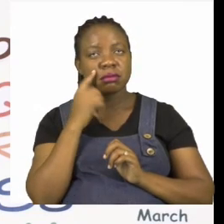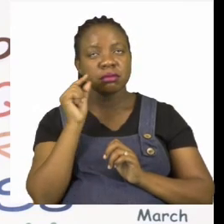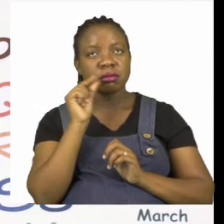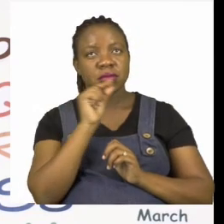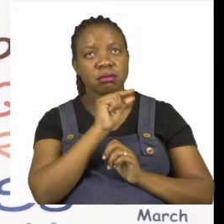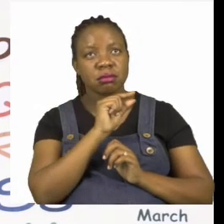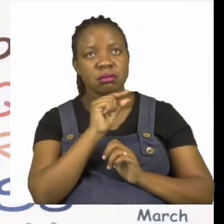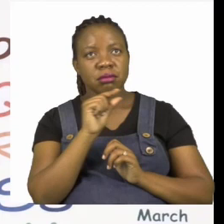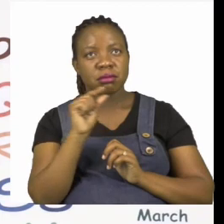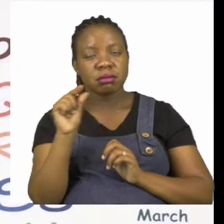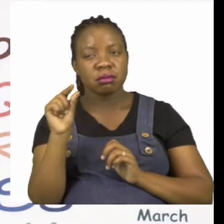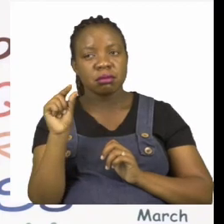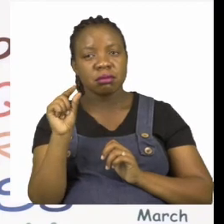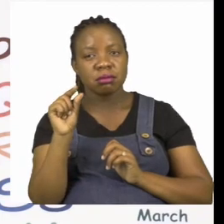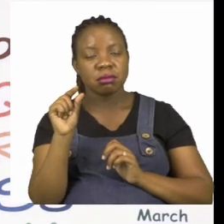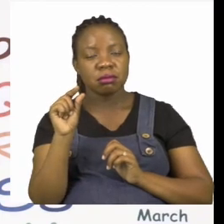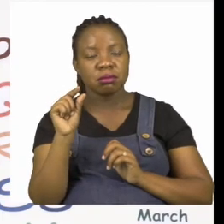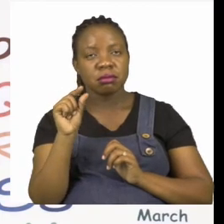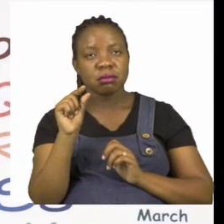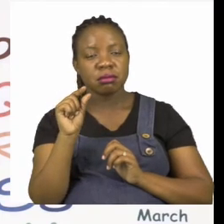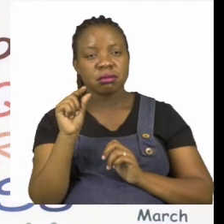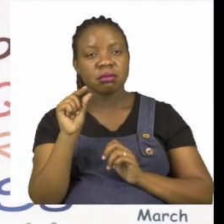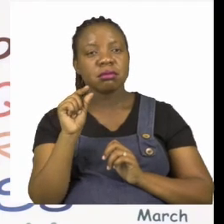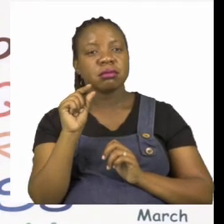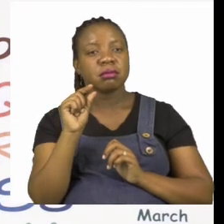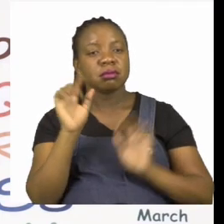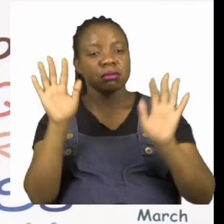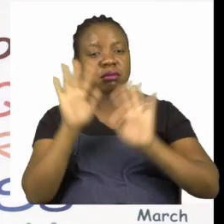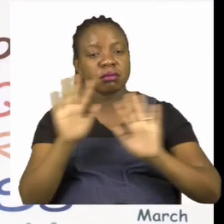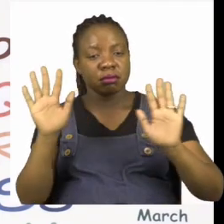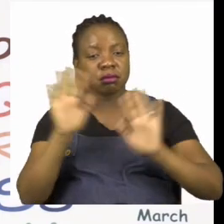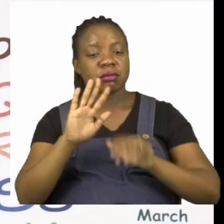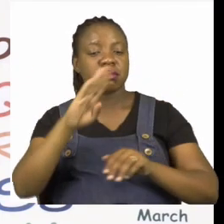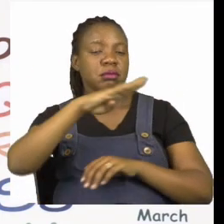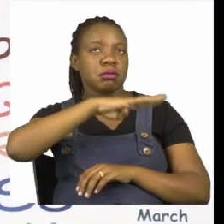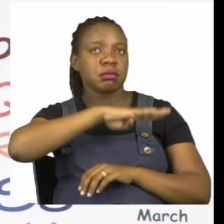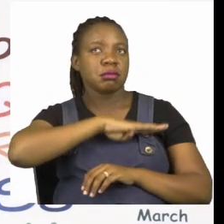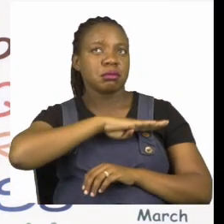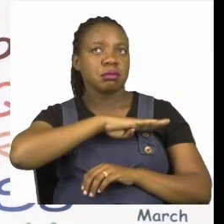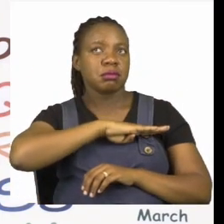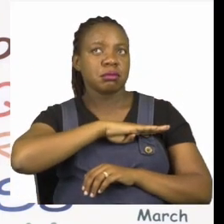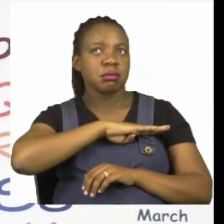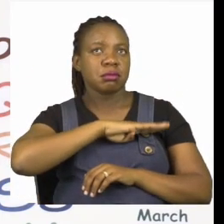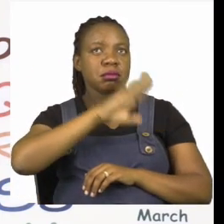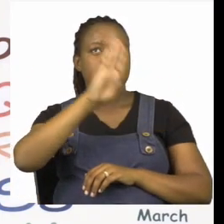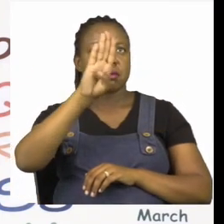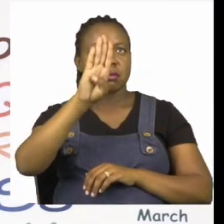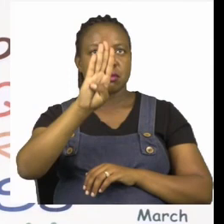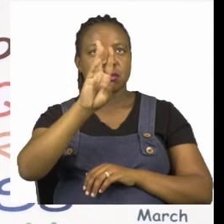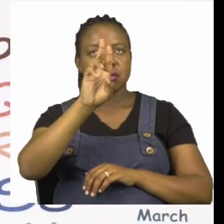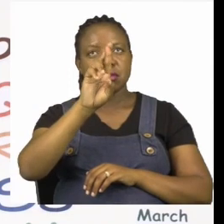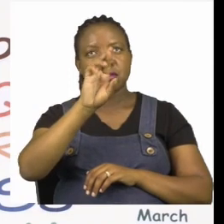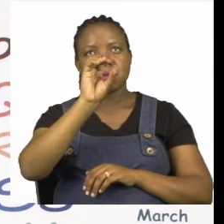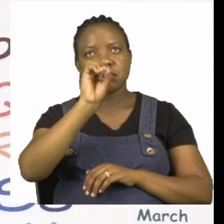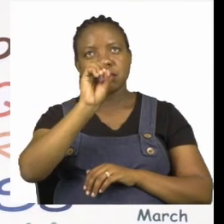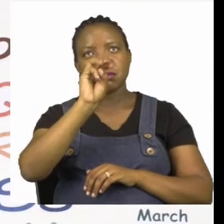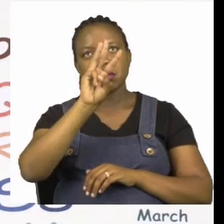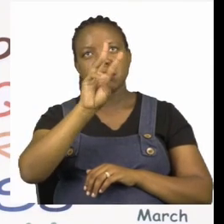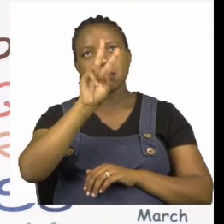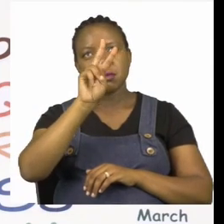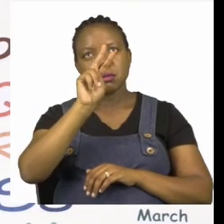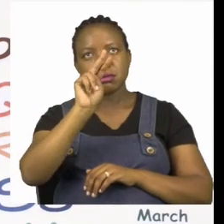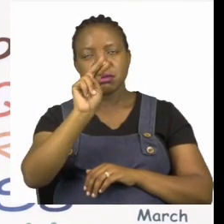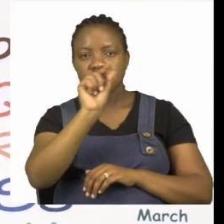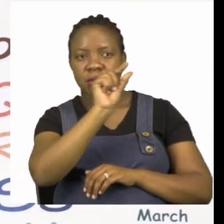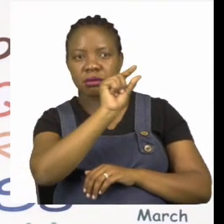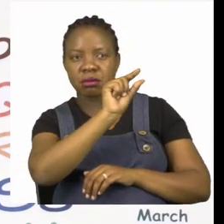is going across. So we have already written it thanks to the other letters. So take your time,